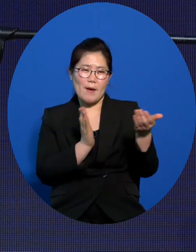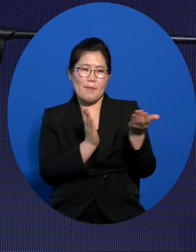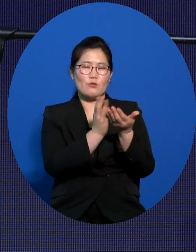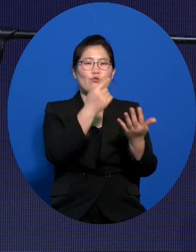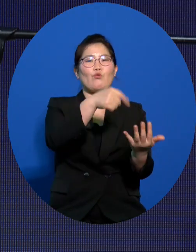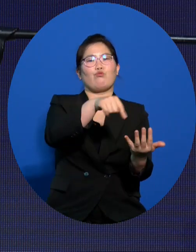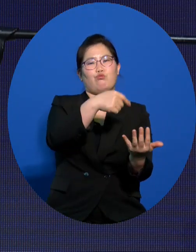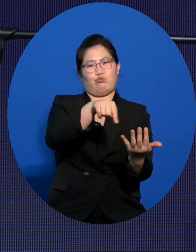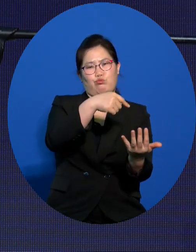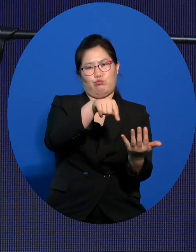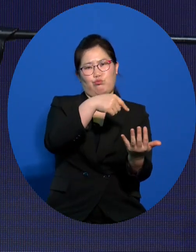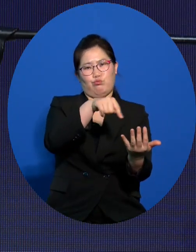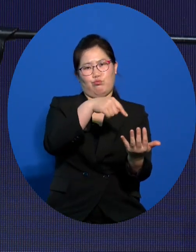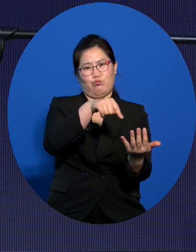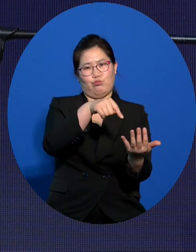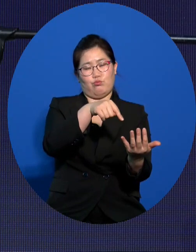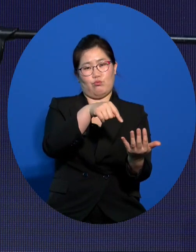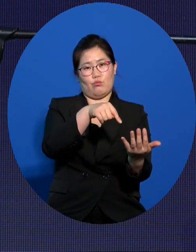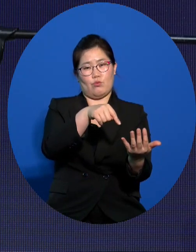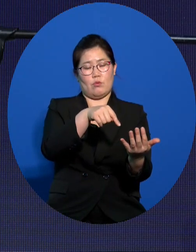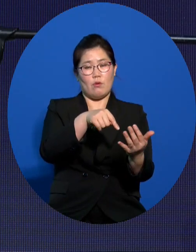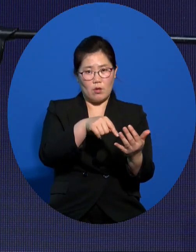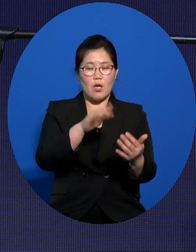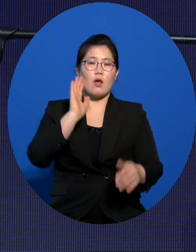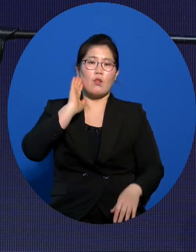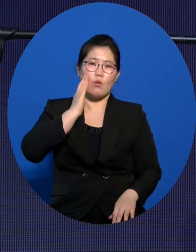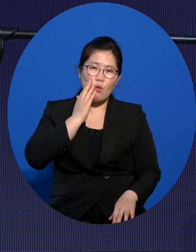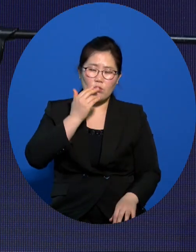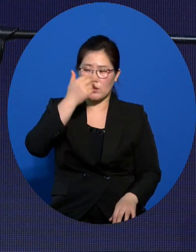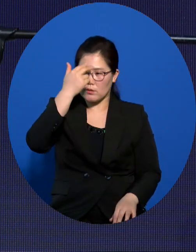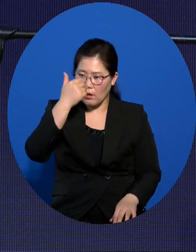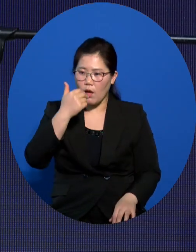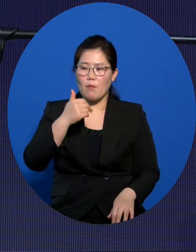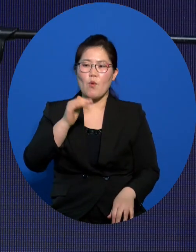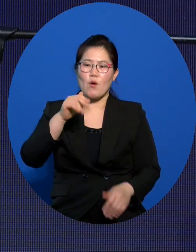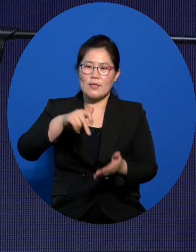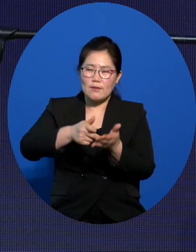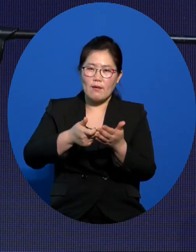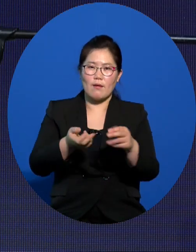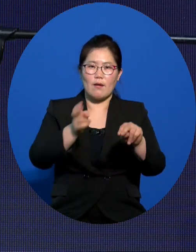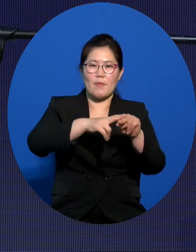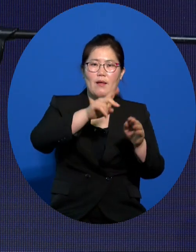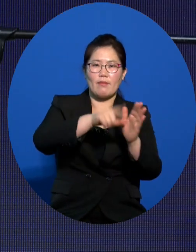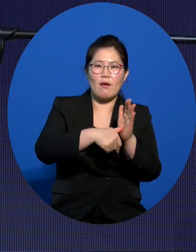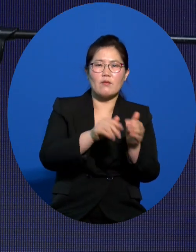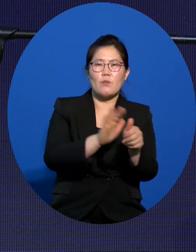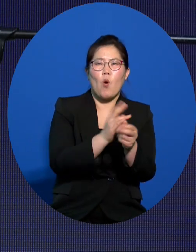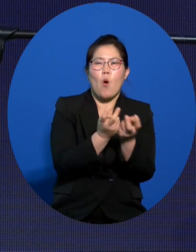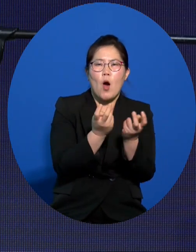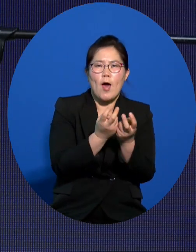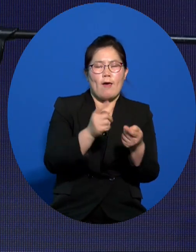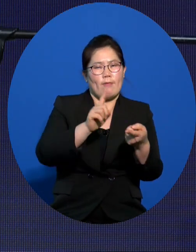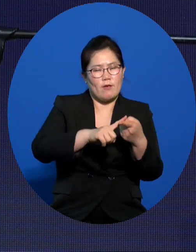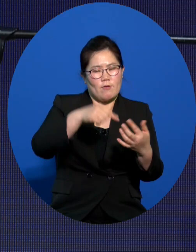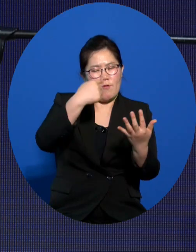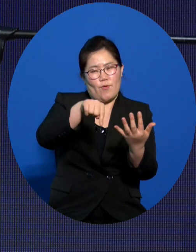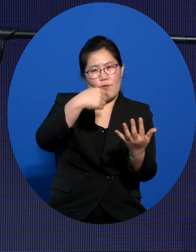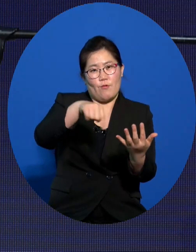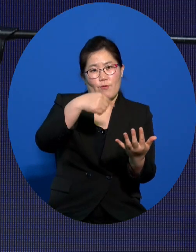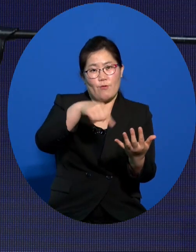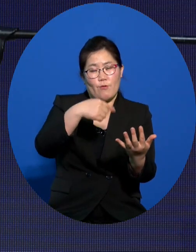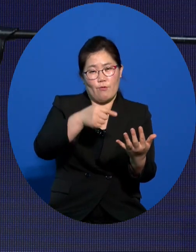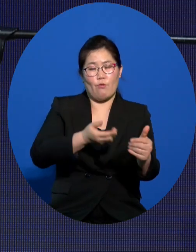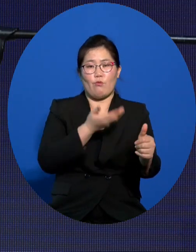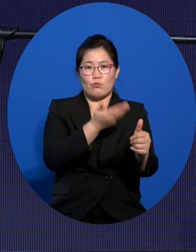charge of operating the call taxi services that are being provided, then we can provide very